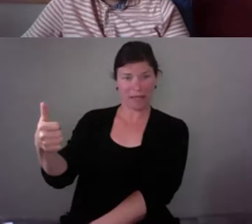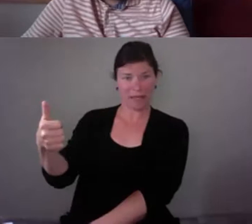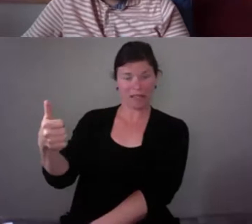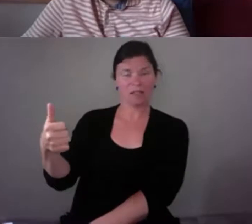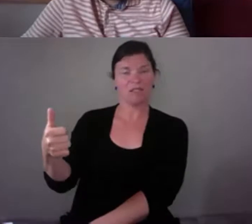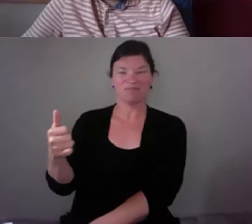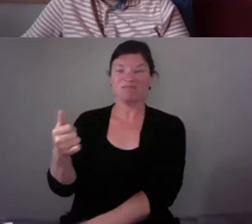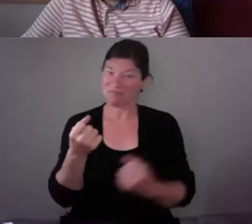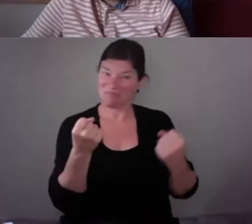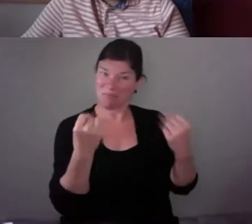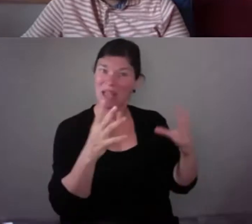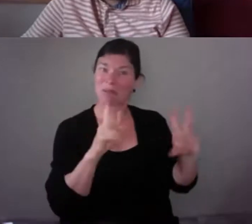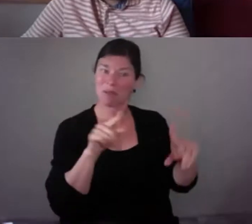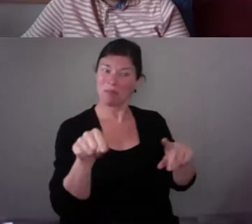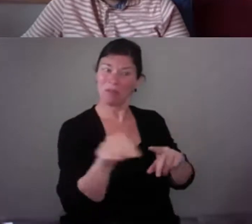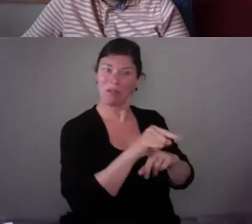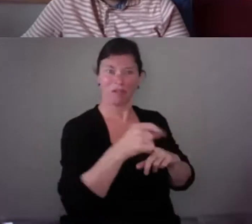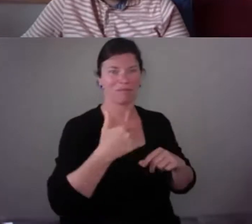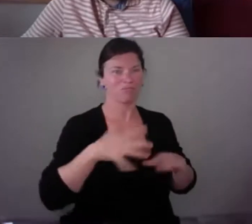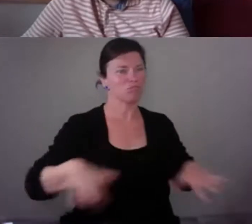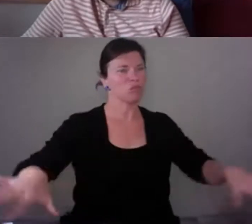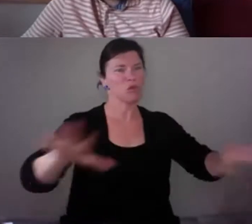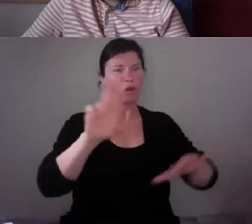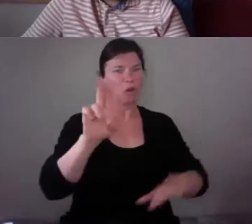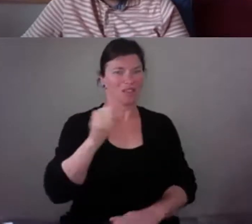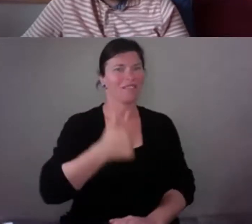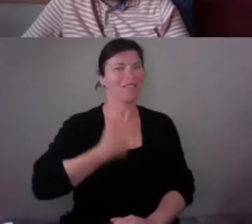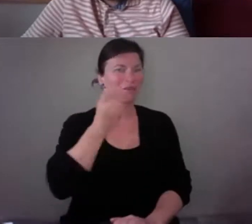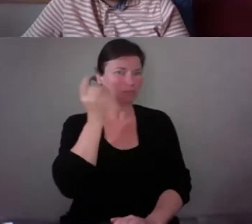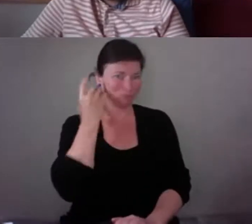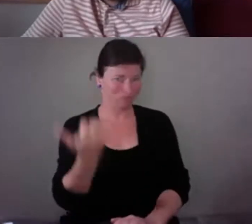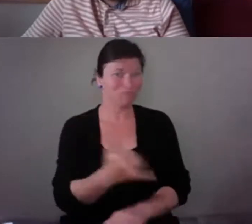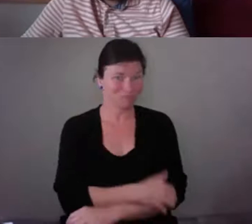several people in domes across the country.